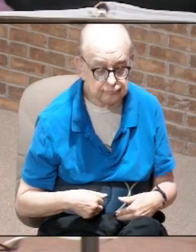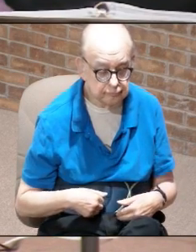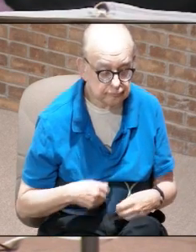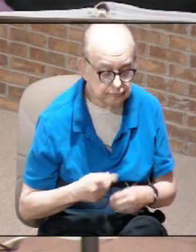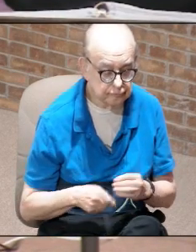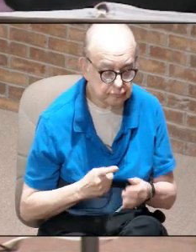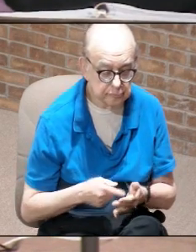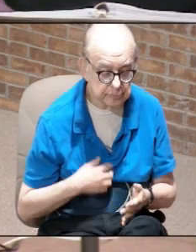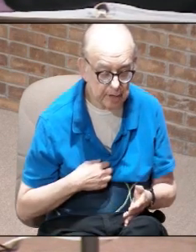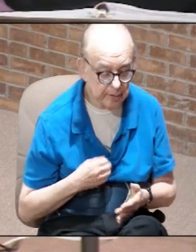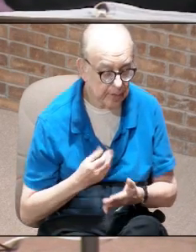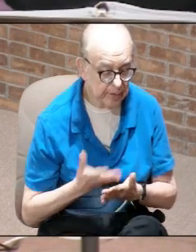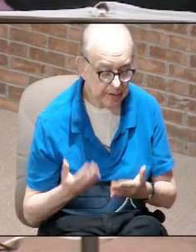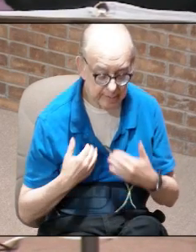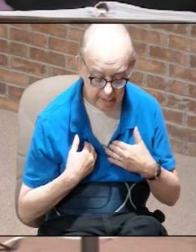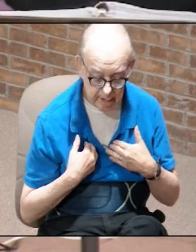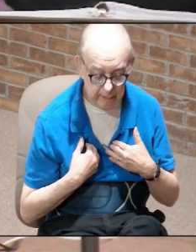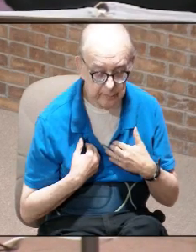What about my possessions?